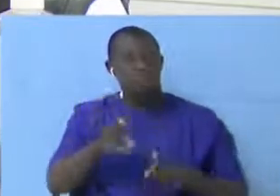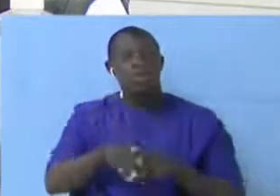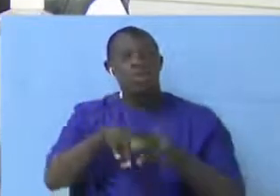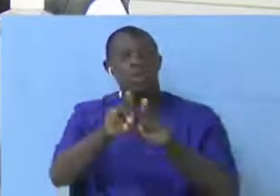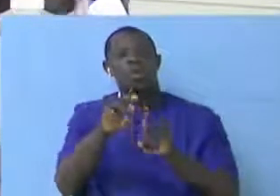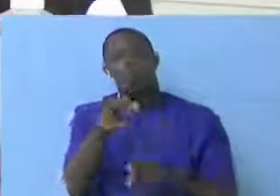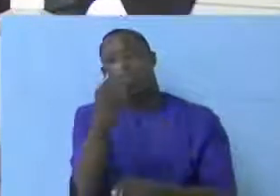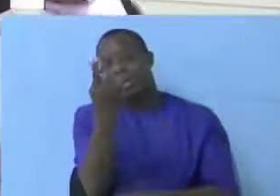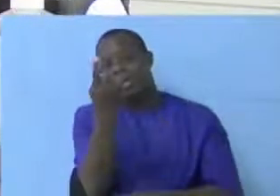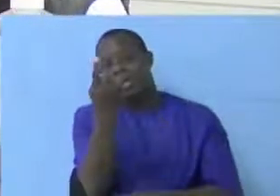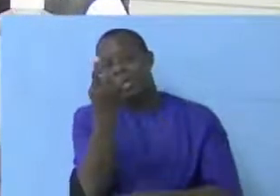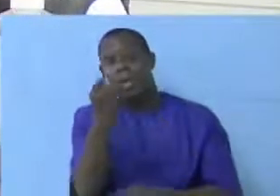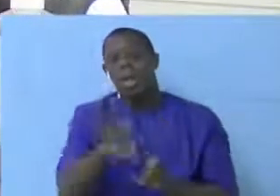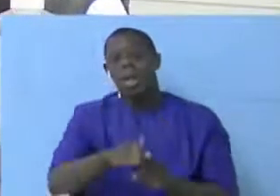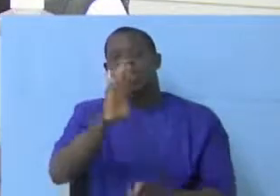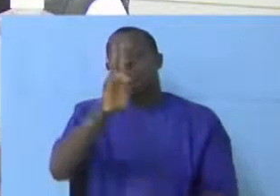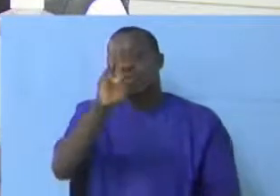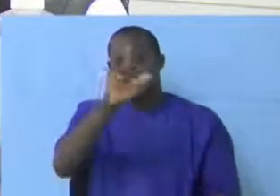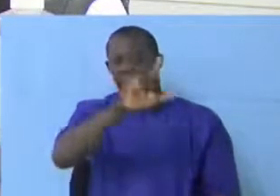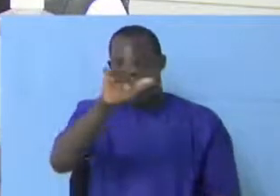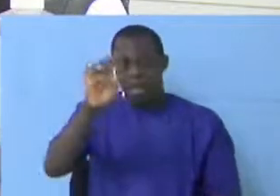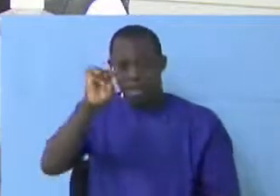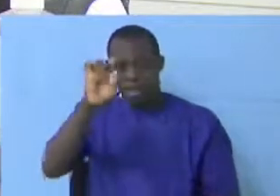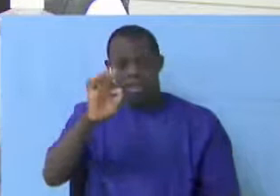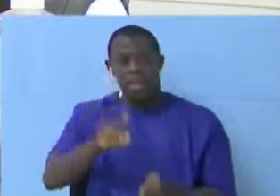man is a tall guy, hefty.